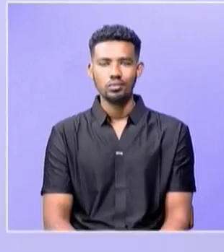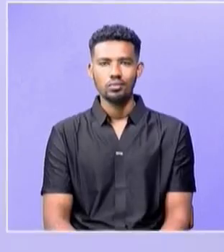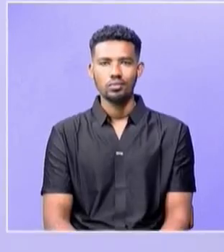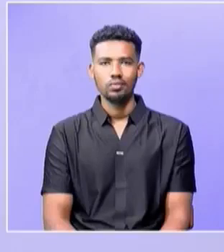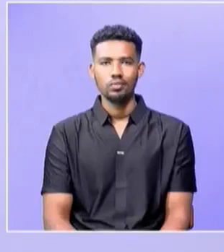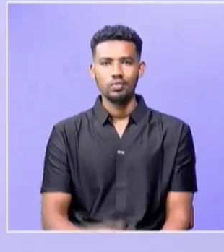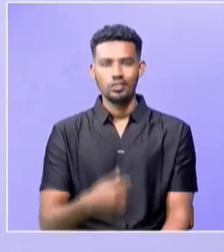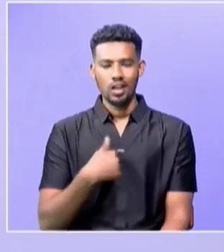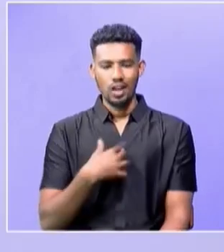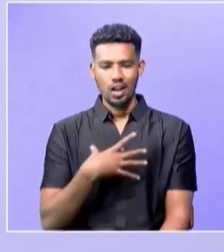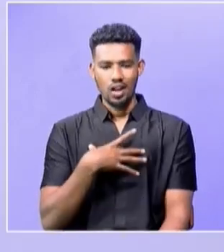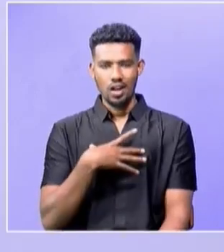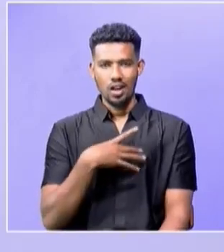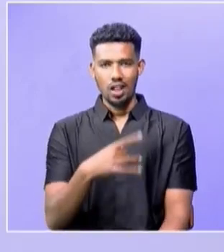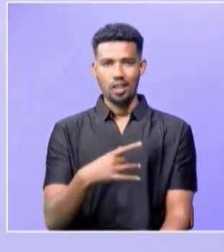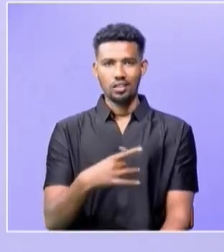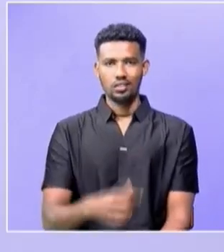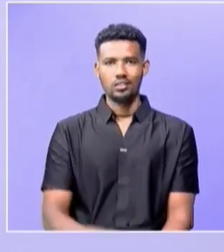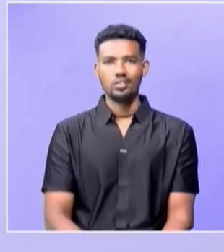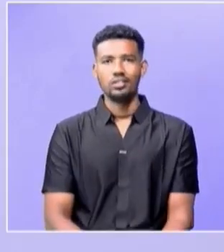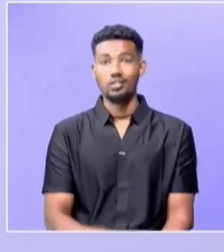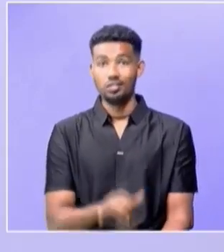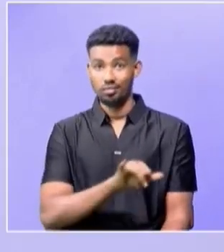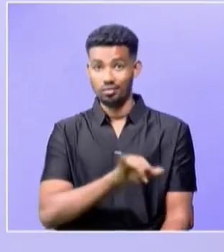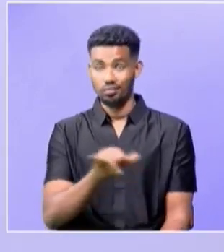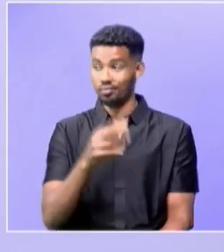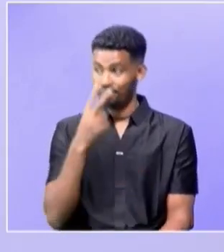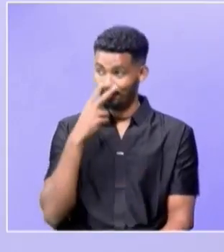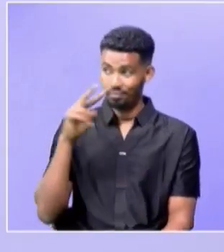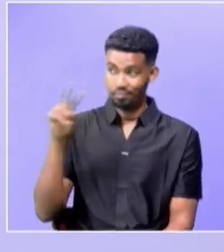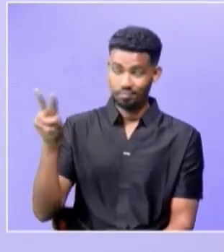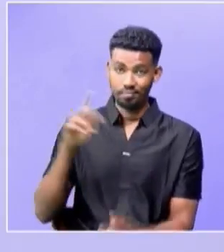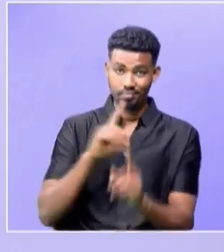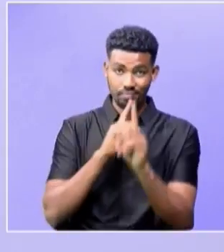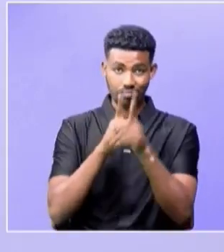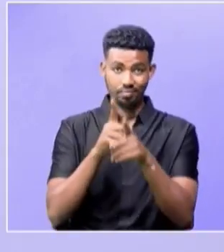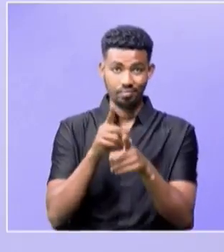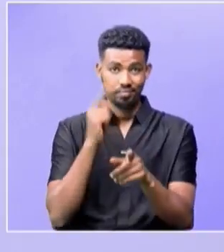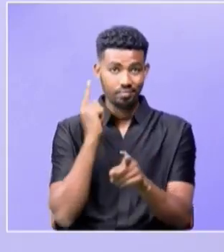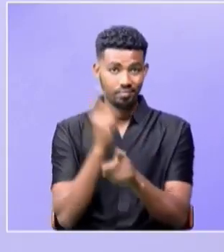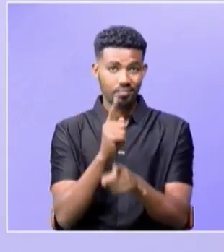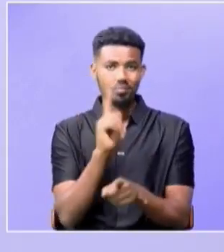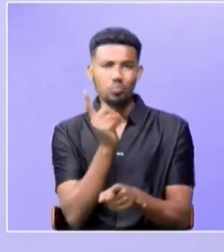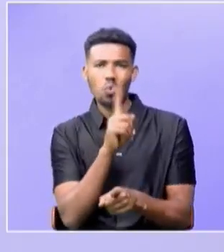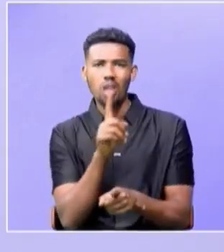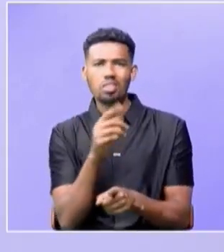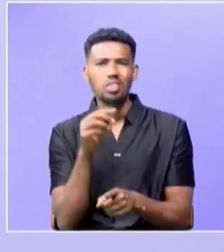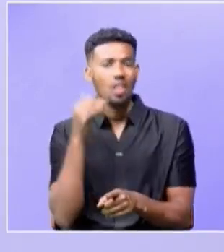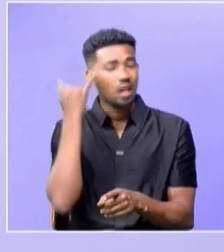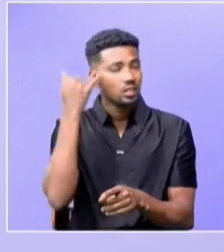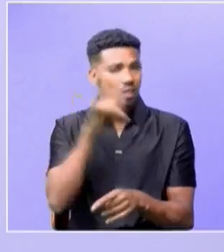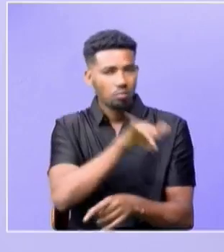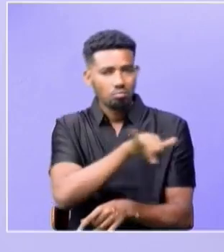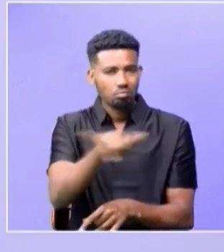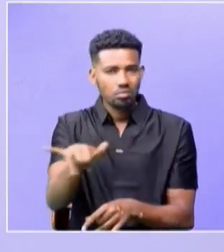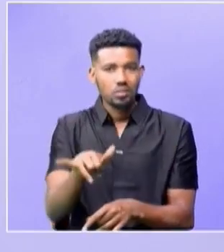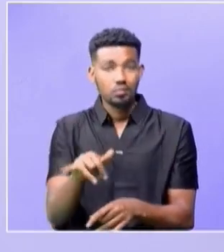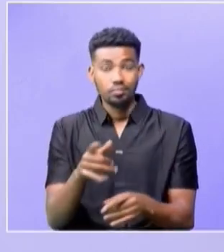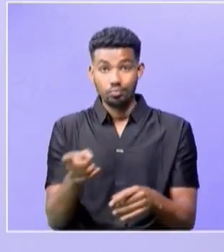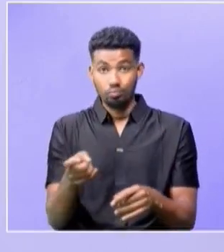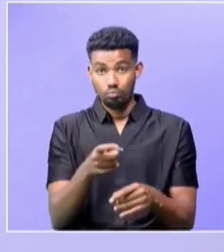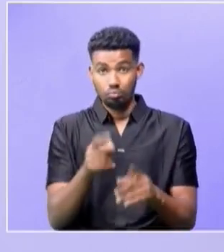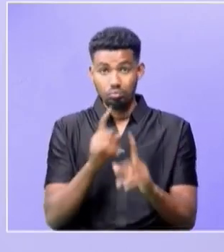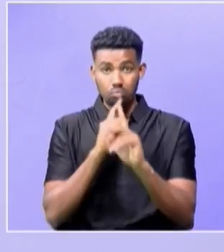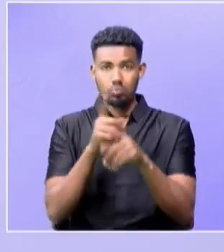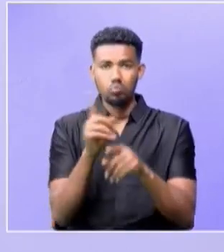I like, so do I? Look, students here. I like, so do I? This is as a dialogue when we are talking